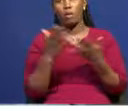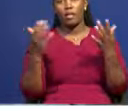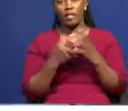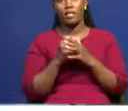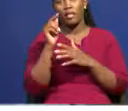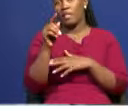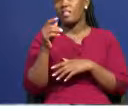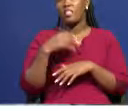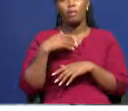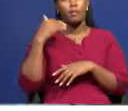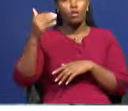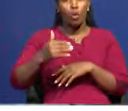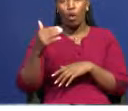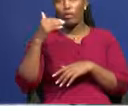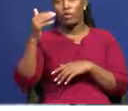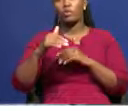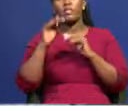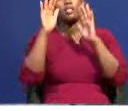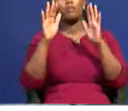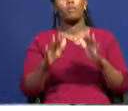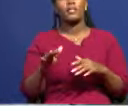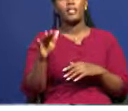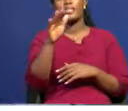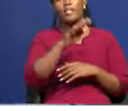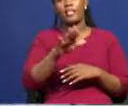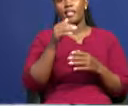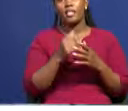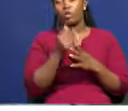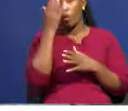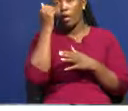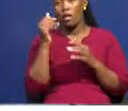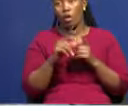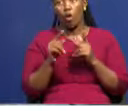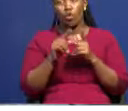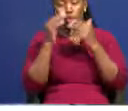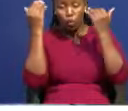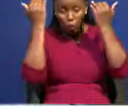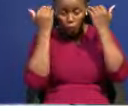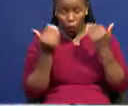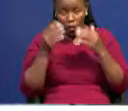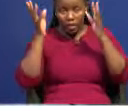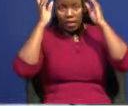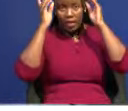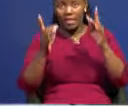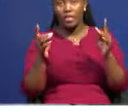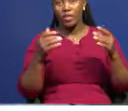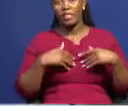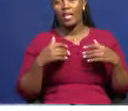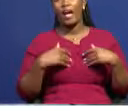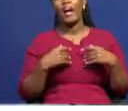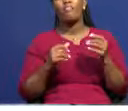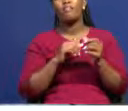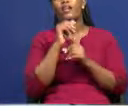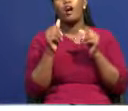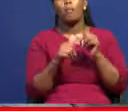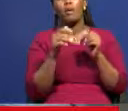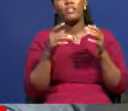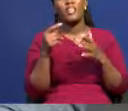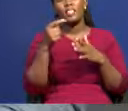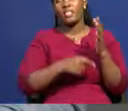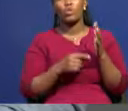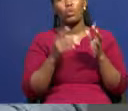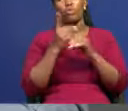been always a very critical area, because even the courts at the High Court have made a decision with respect to taxation of